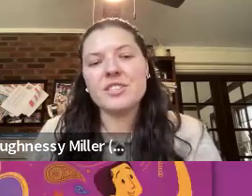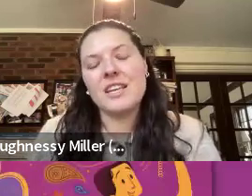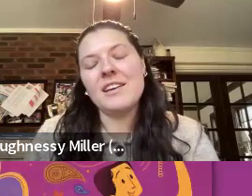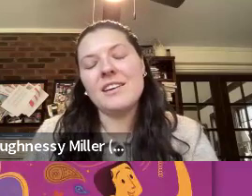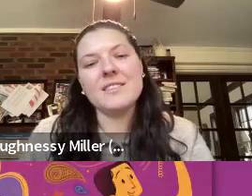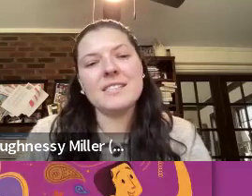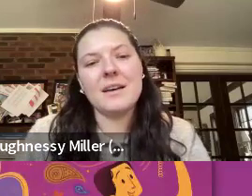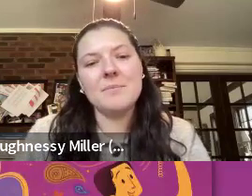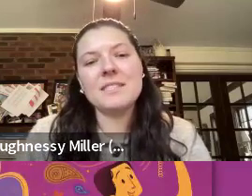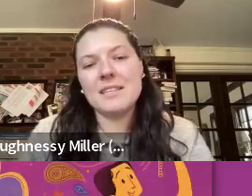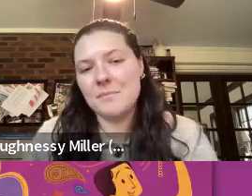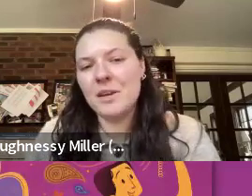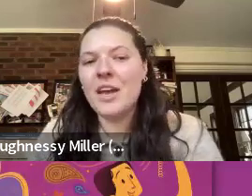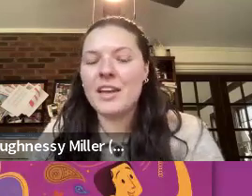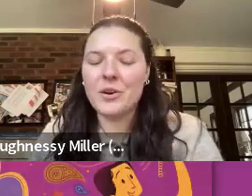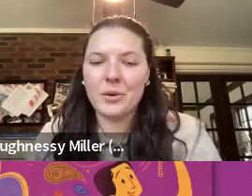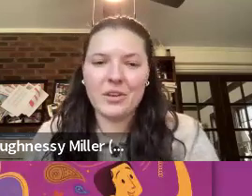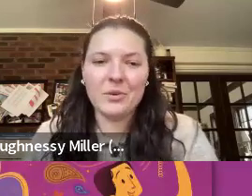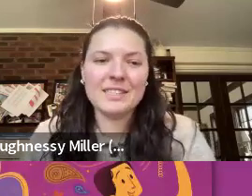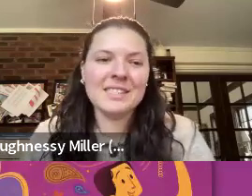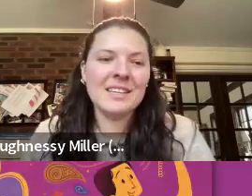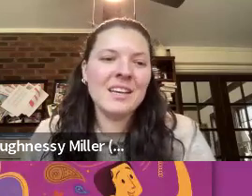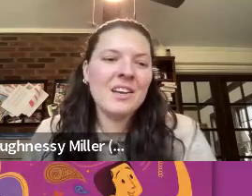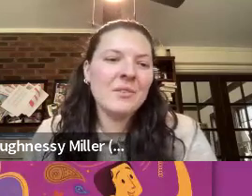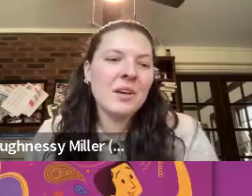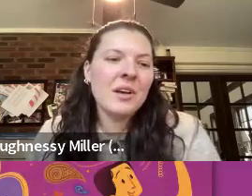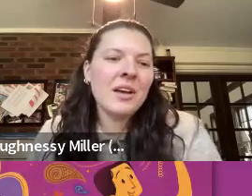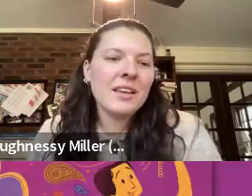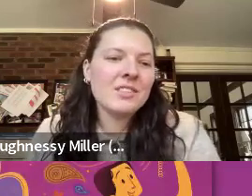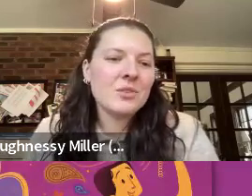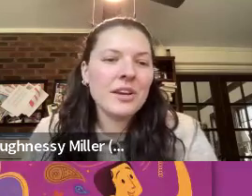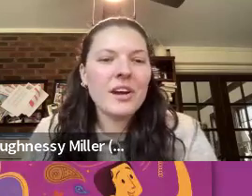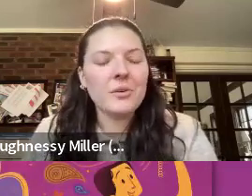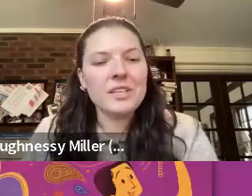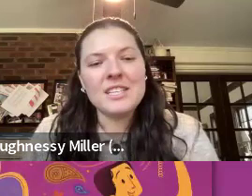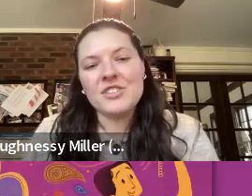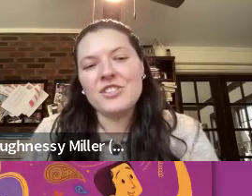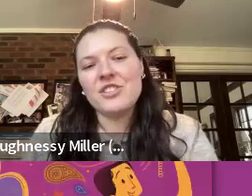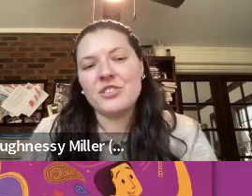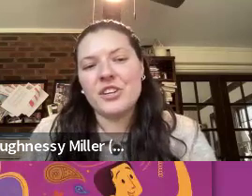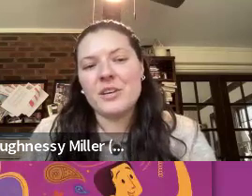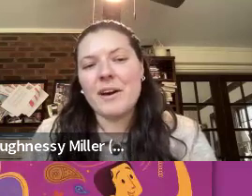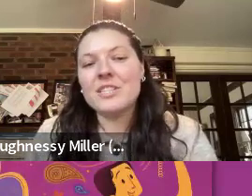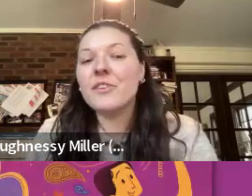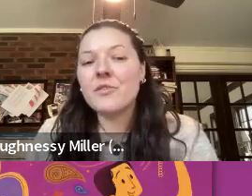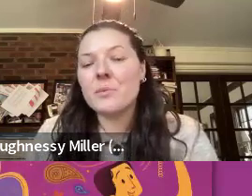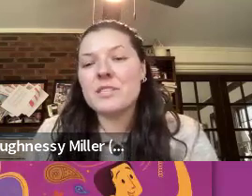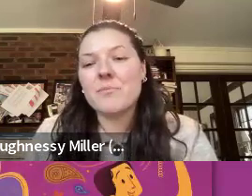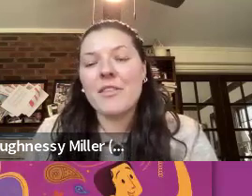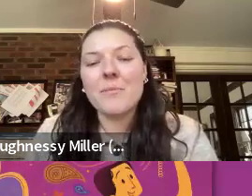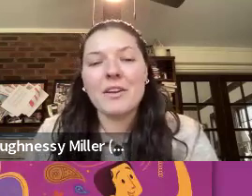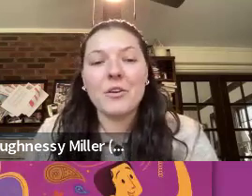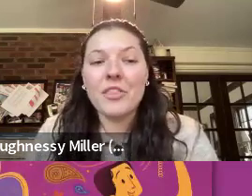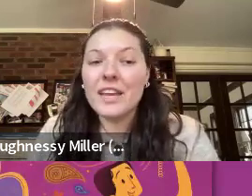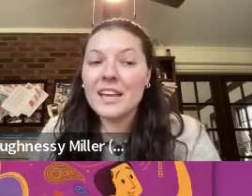cultural diversity into STEM, STEAM, and coding units. His story not only teaches children about different forms